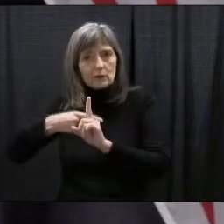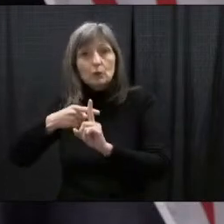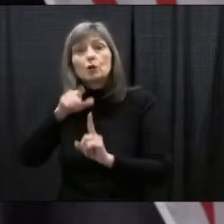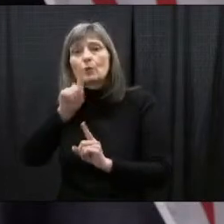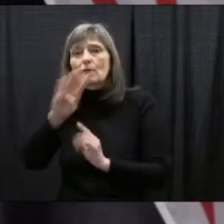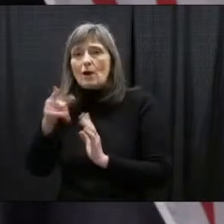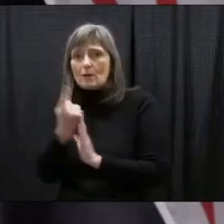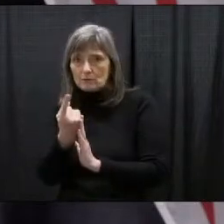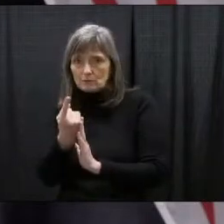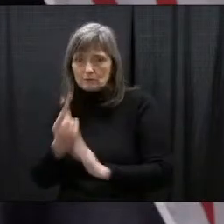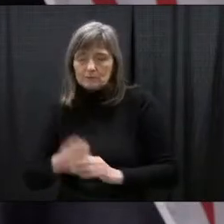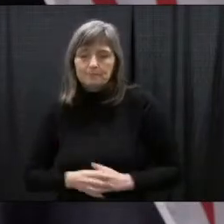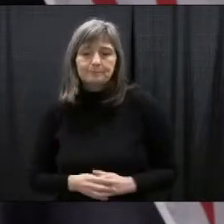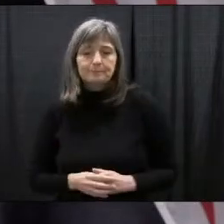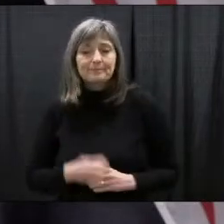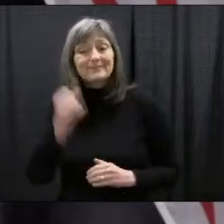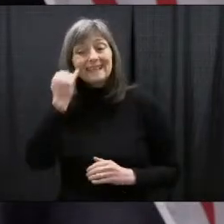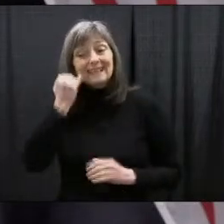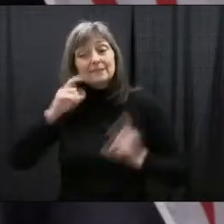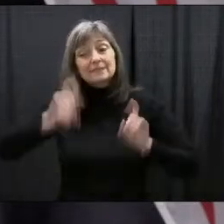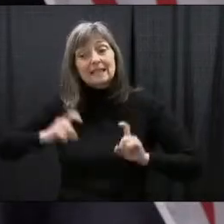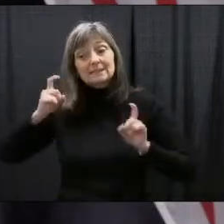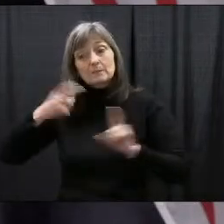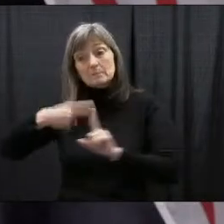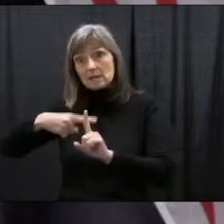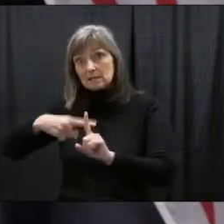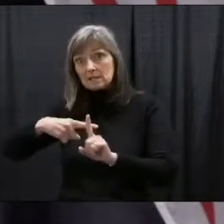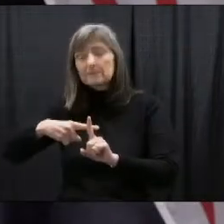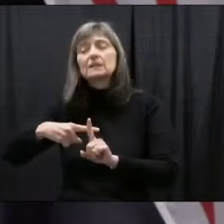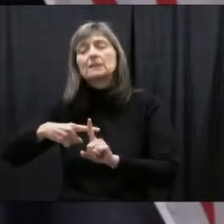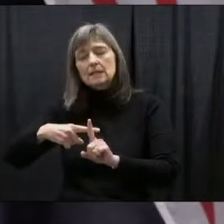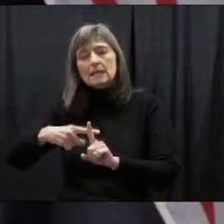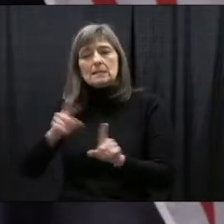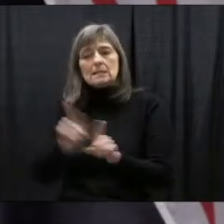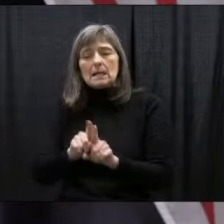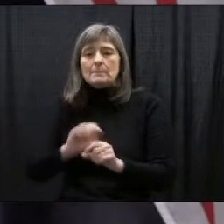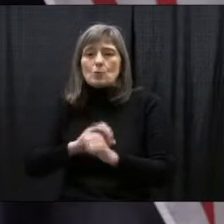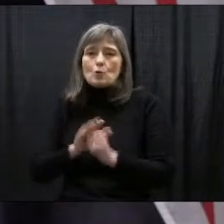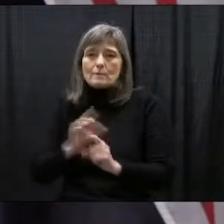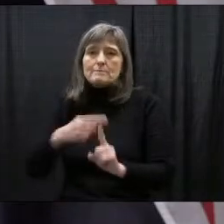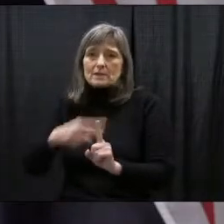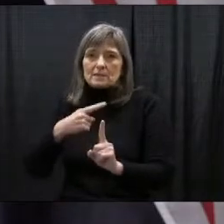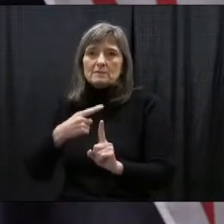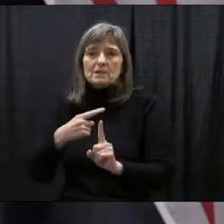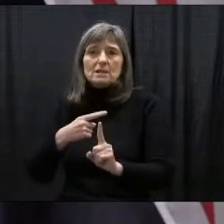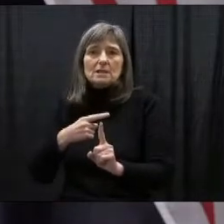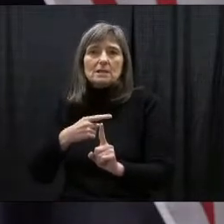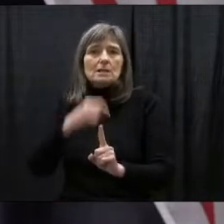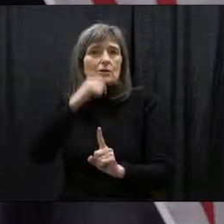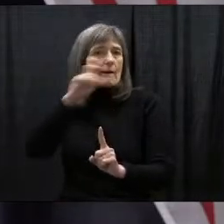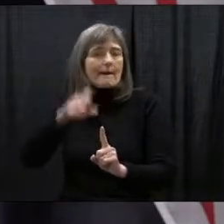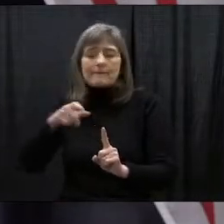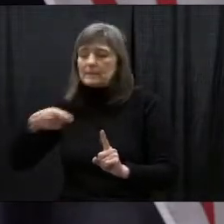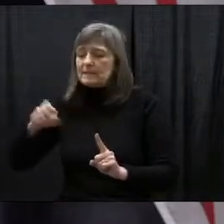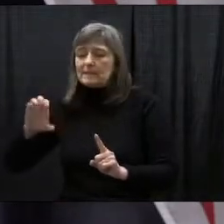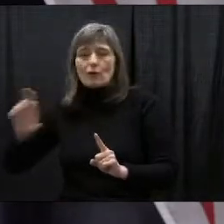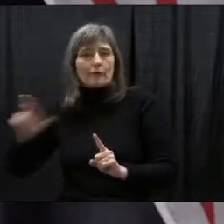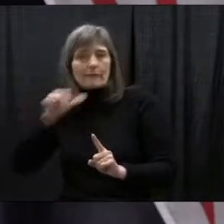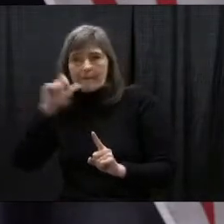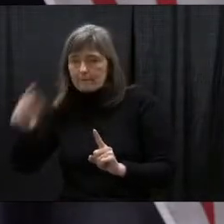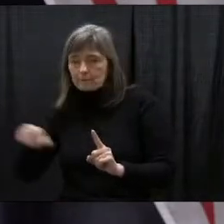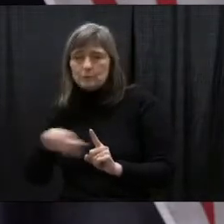for 24 hours. If their rapid test is positive, they should treat this as a positive case without the requirement for a PCR